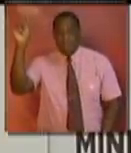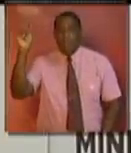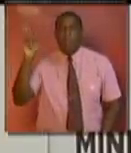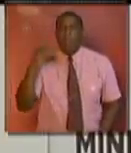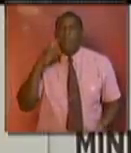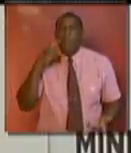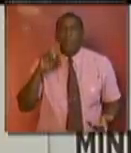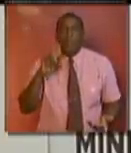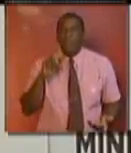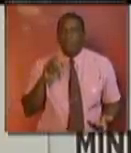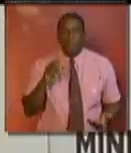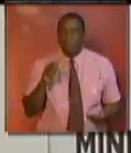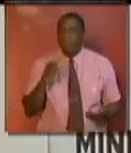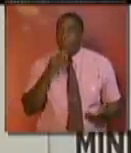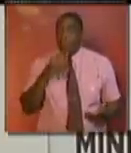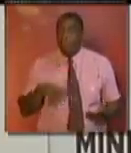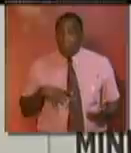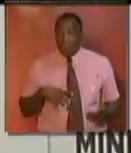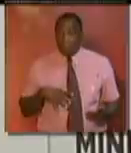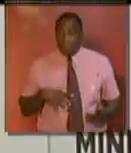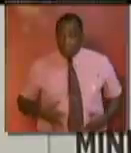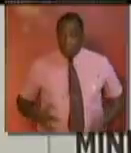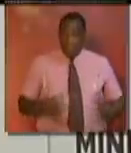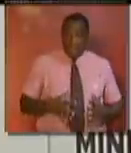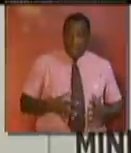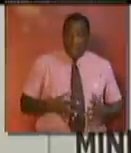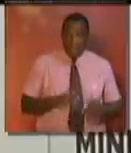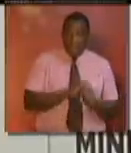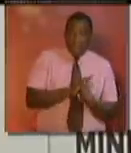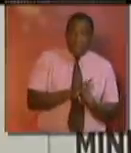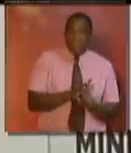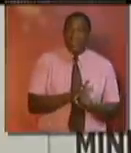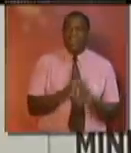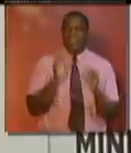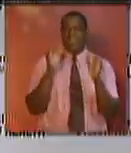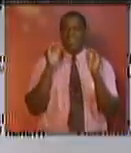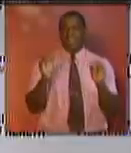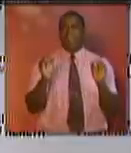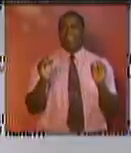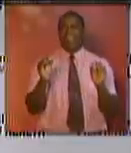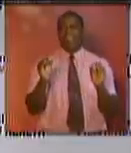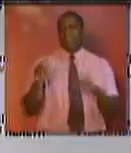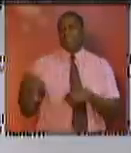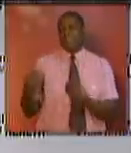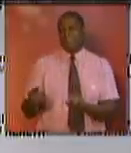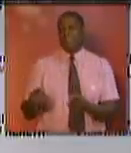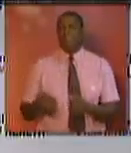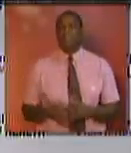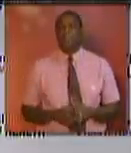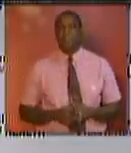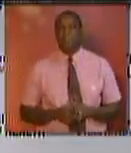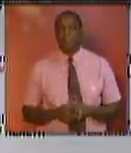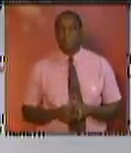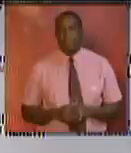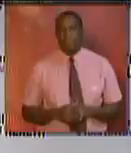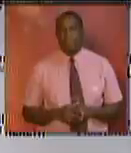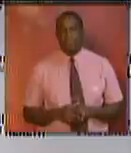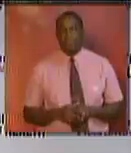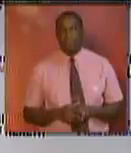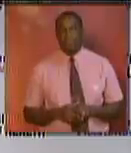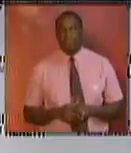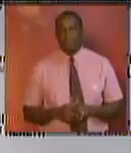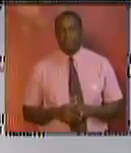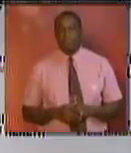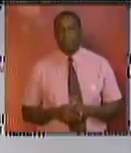have had COVID-19 in pregnancy to date. Thank you. Thank you very much, Dr. Sirjusingh. I think we have a